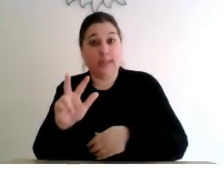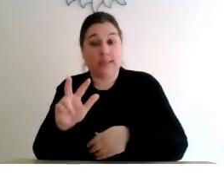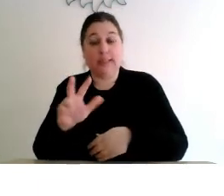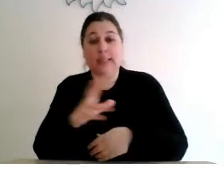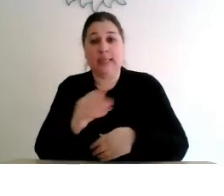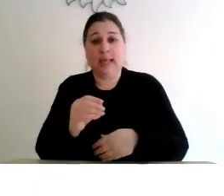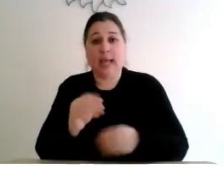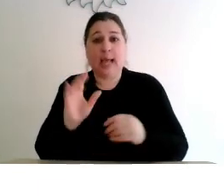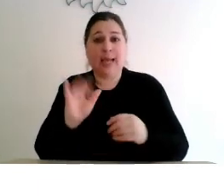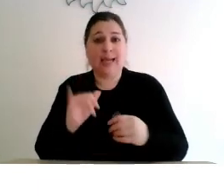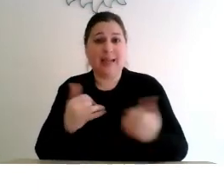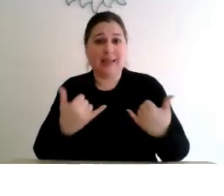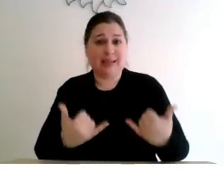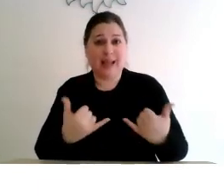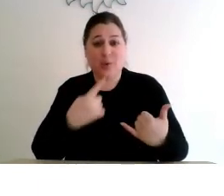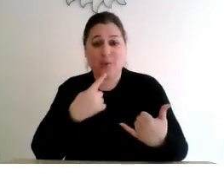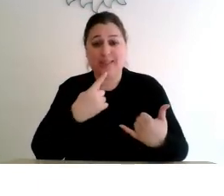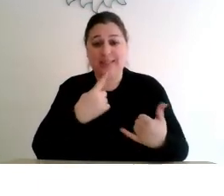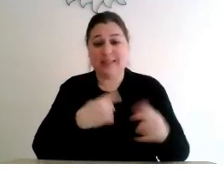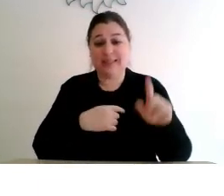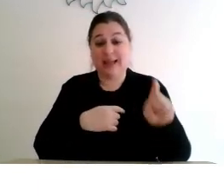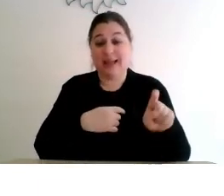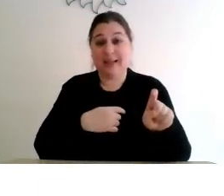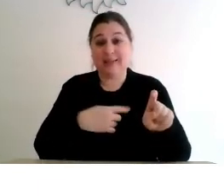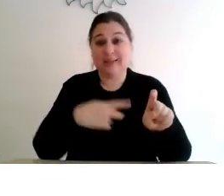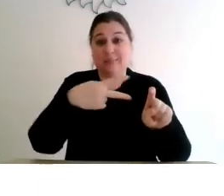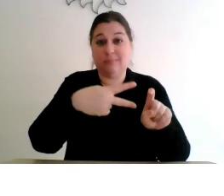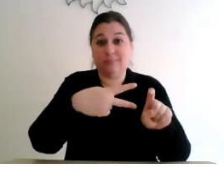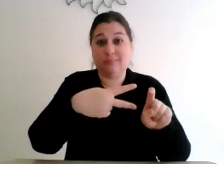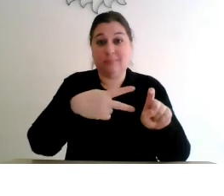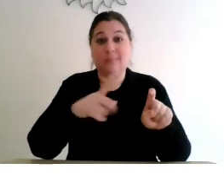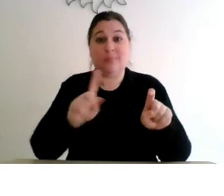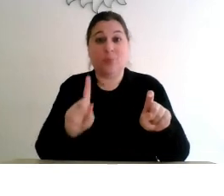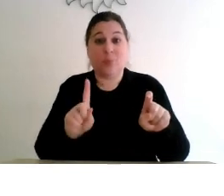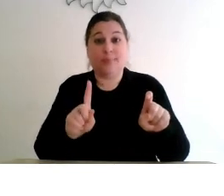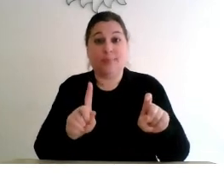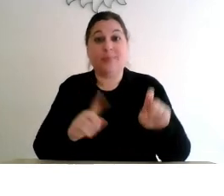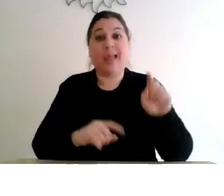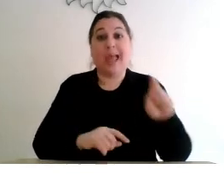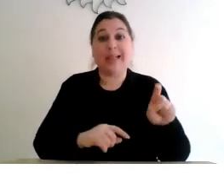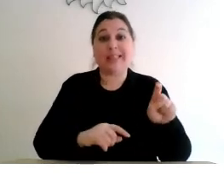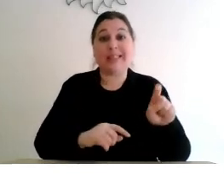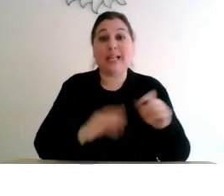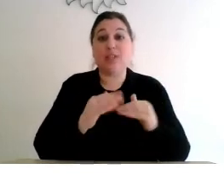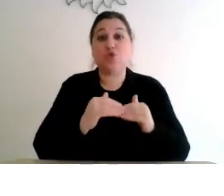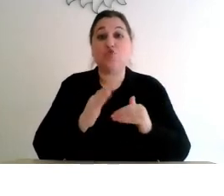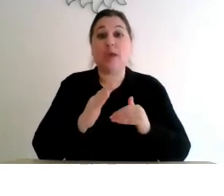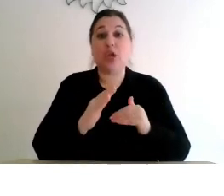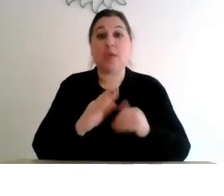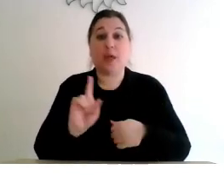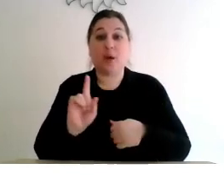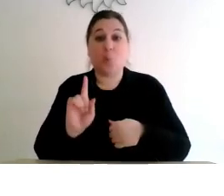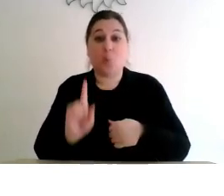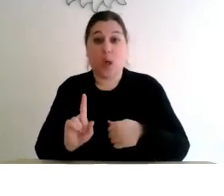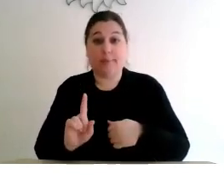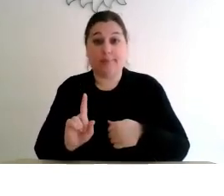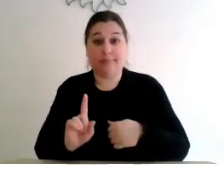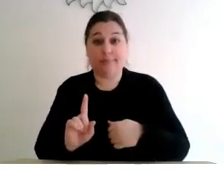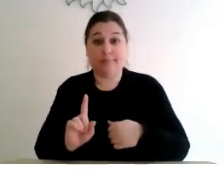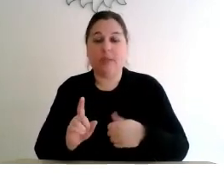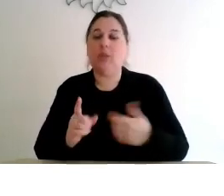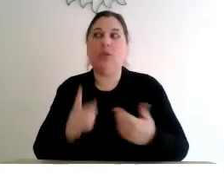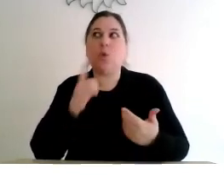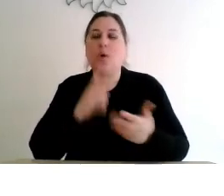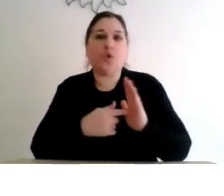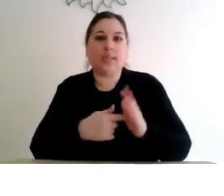into the problem for x, it will make sense. For example, x is greater than 1. So any